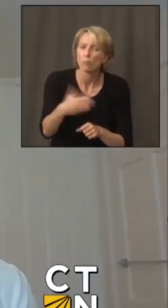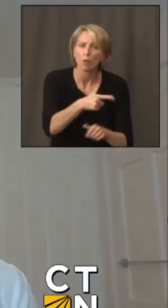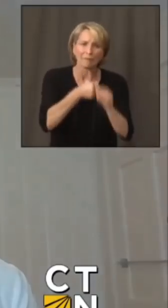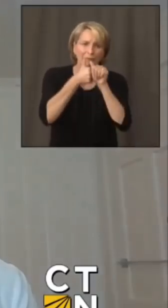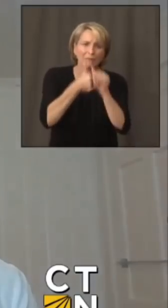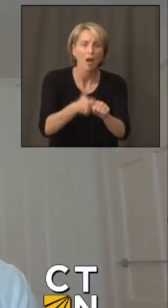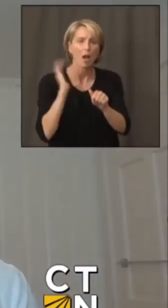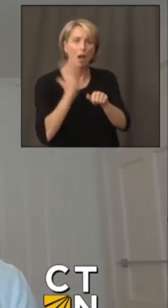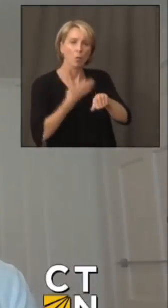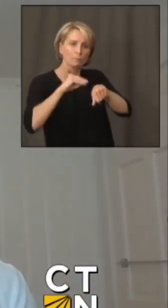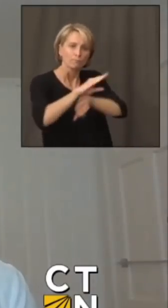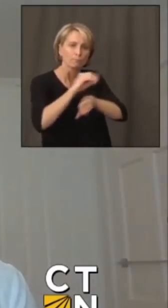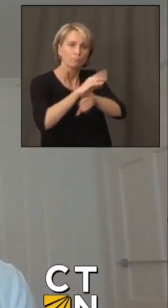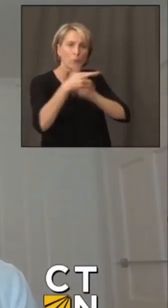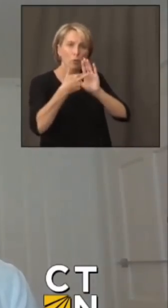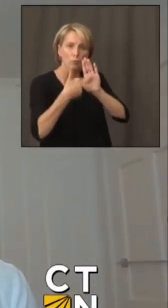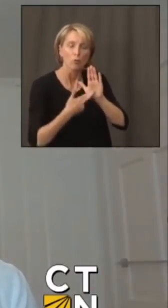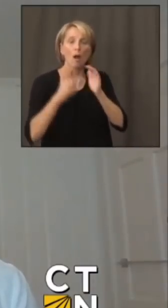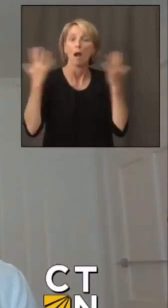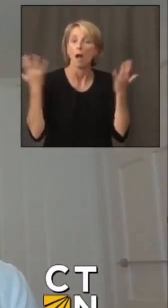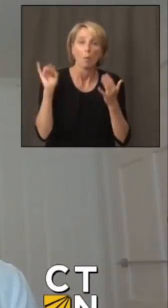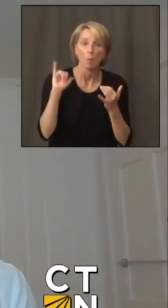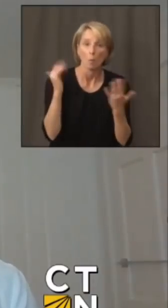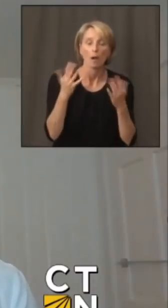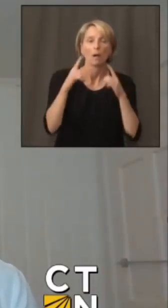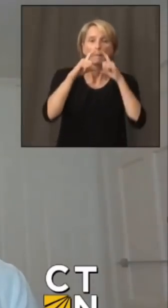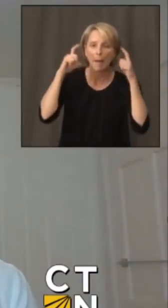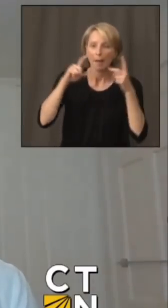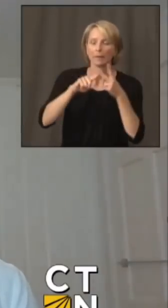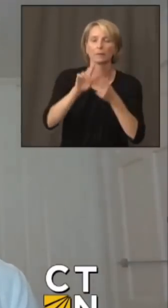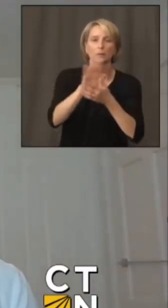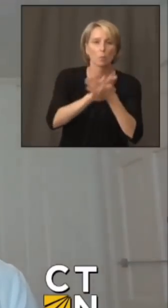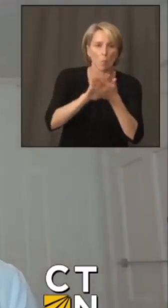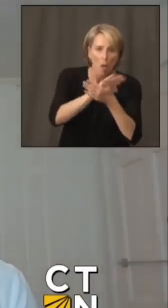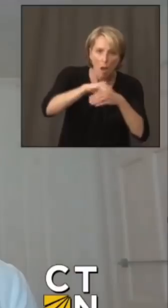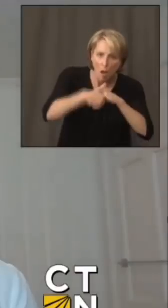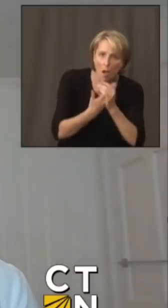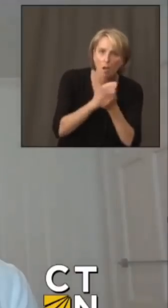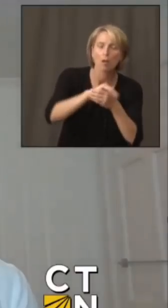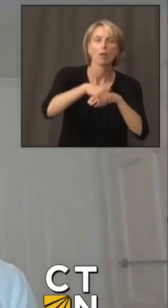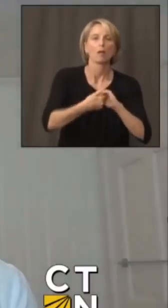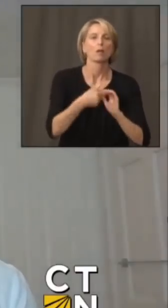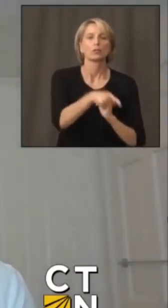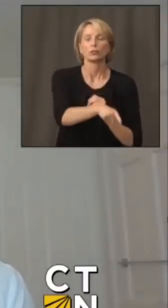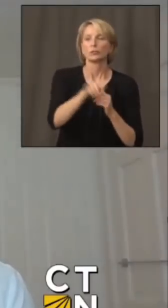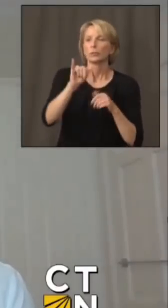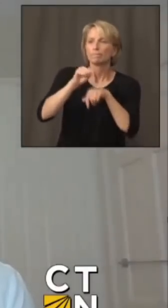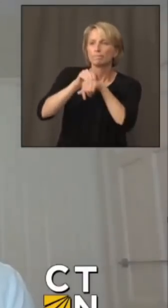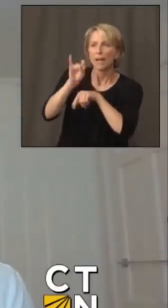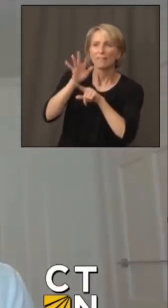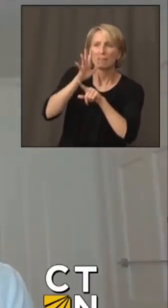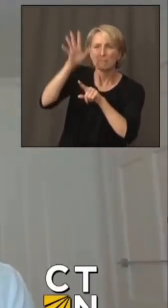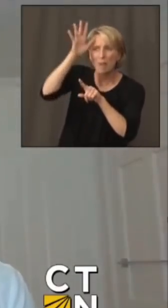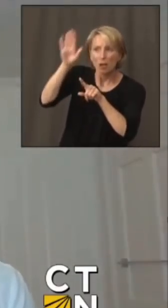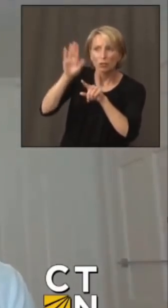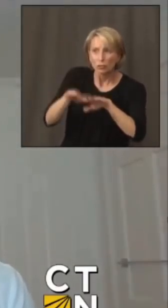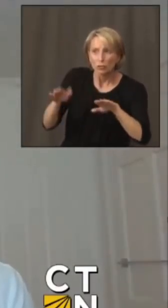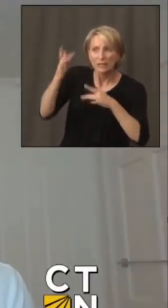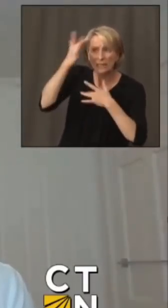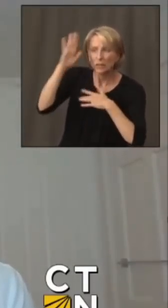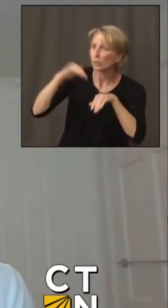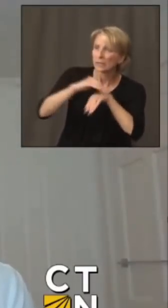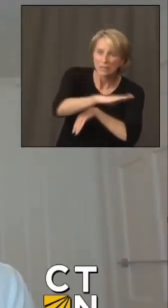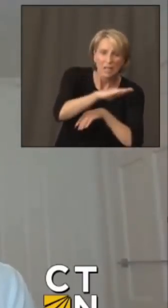washing, cohorting, making sure that they talk with parents about not sending children when they're sick. And out of